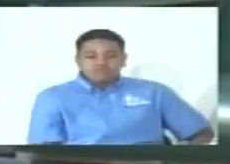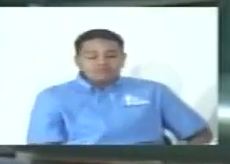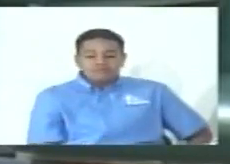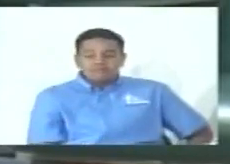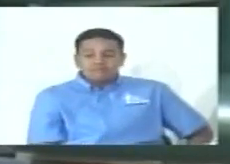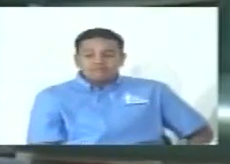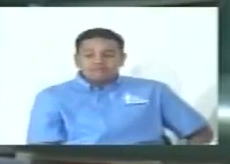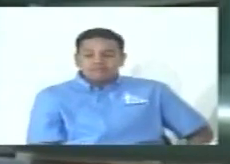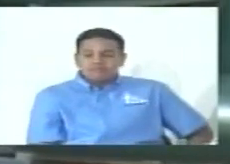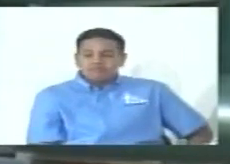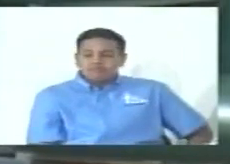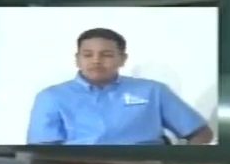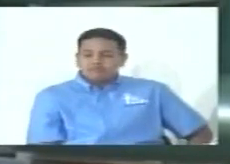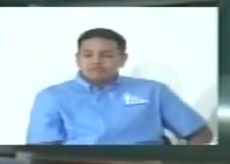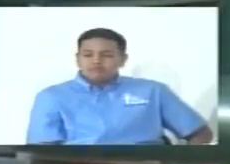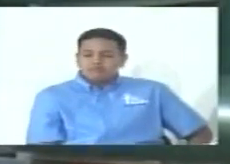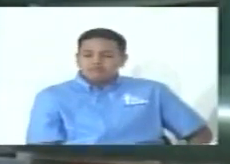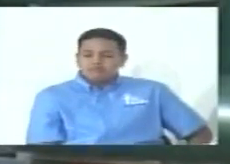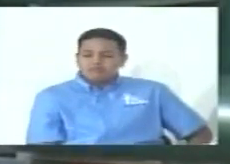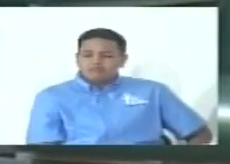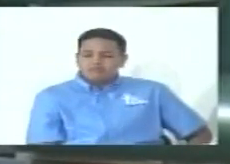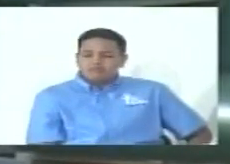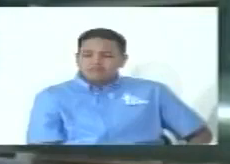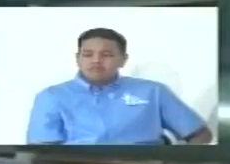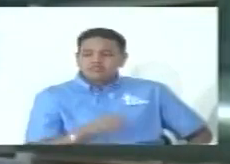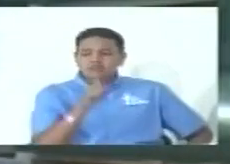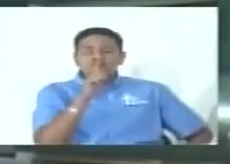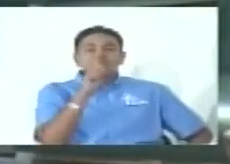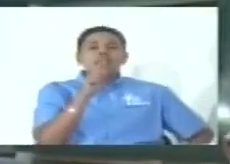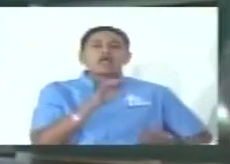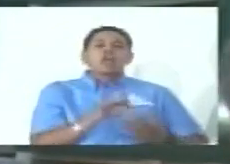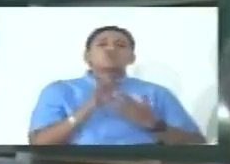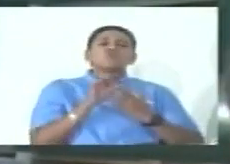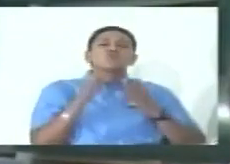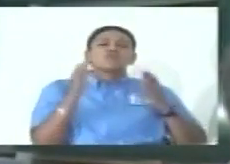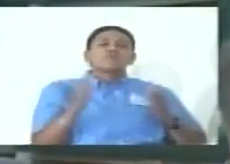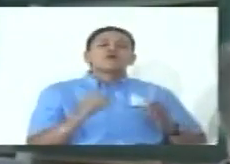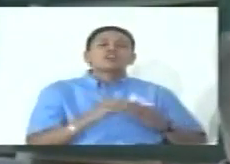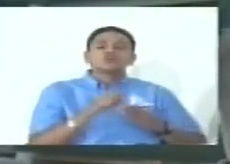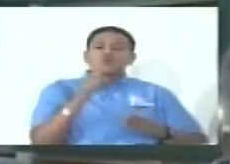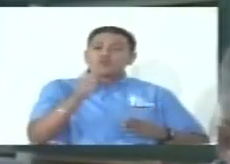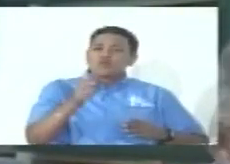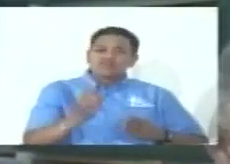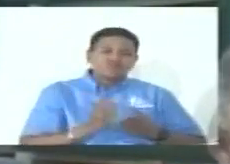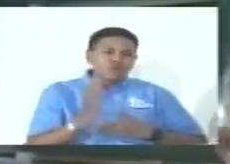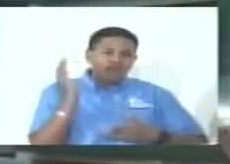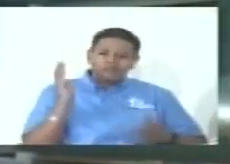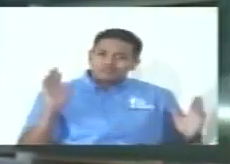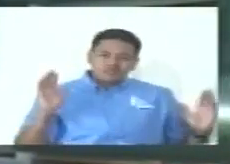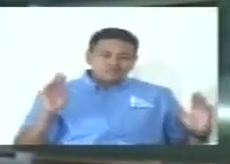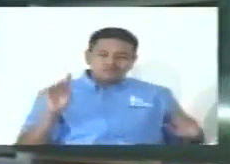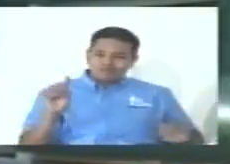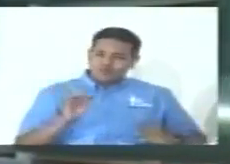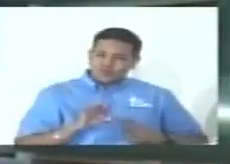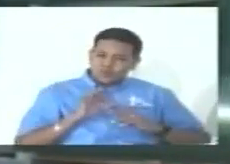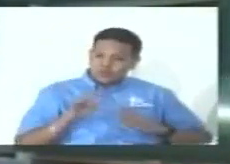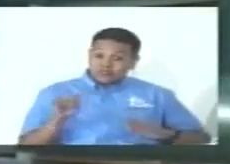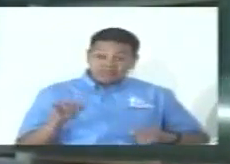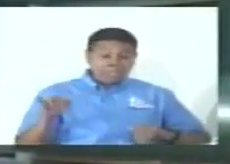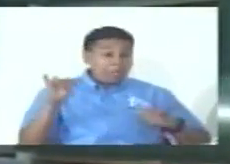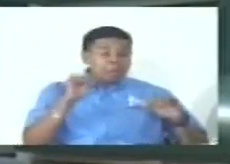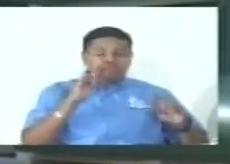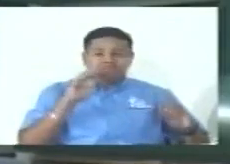She was a unique person in her own right, and I would